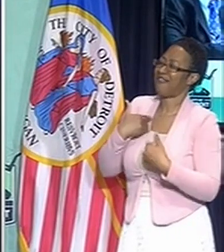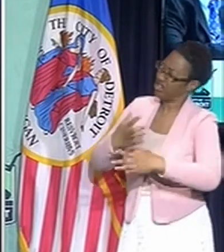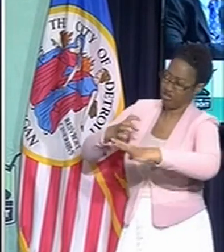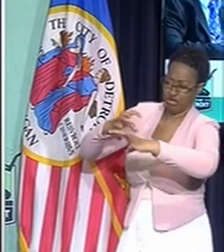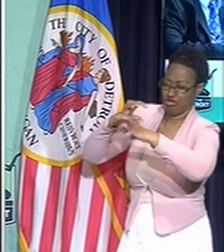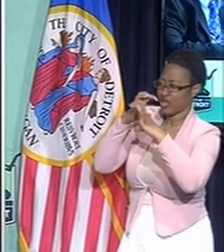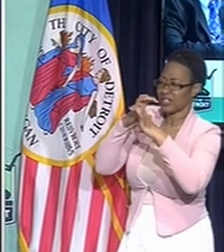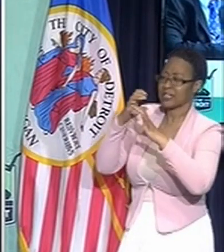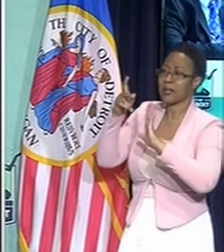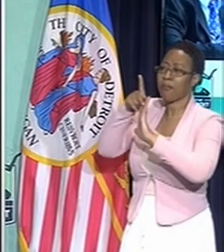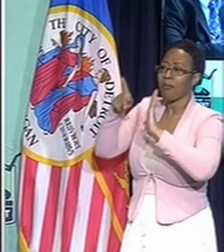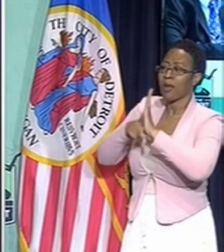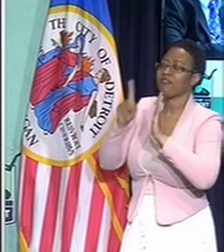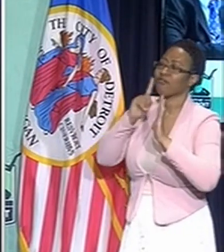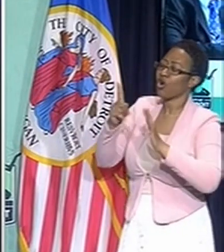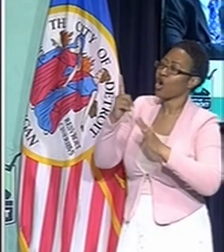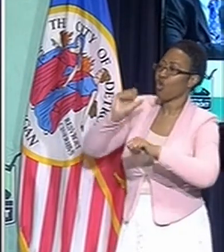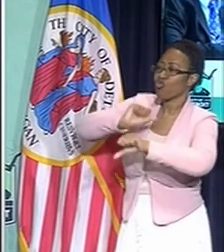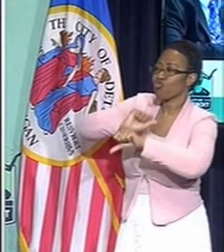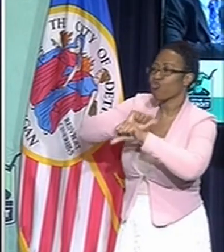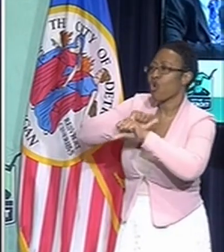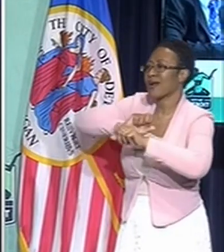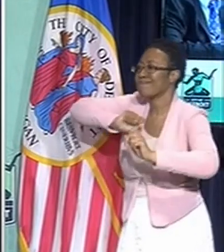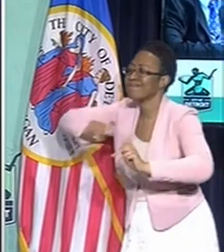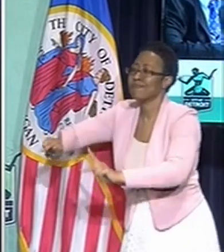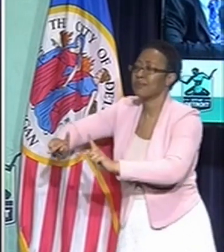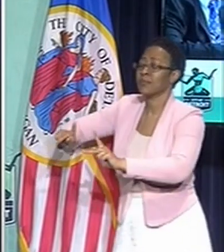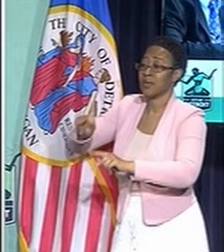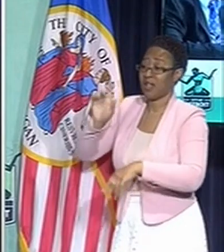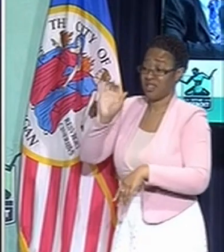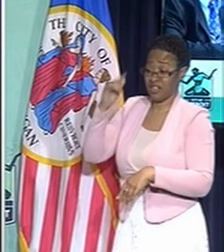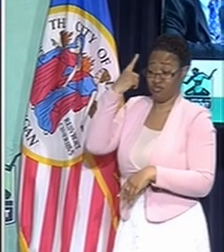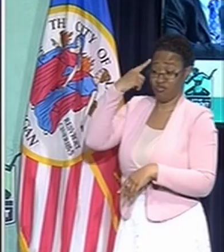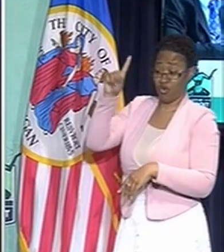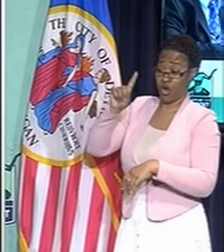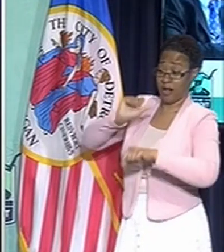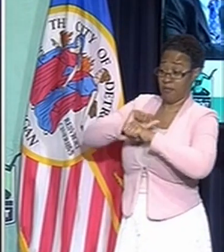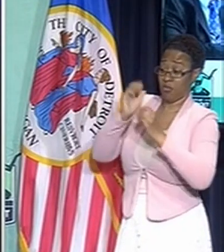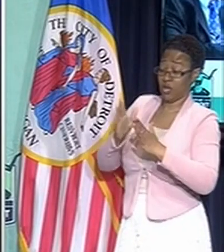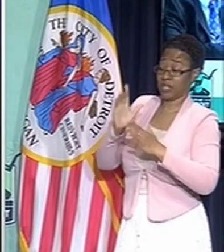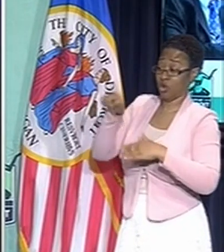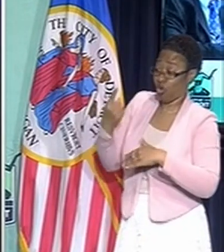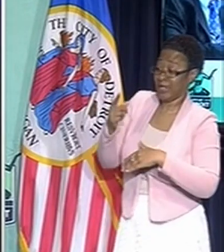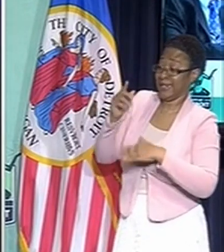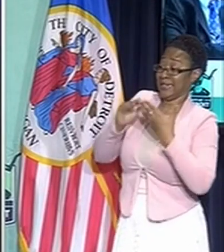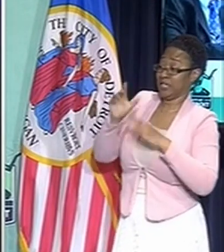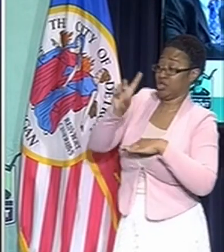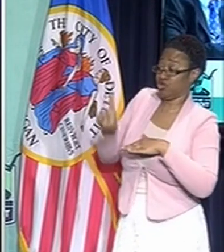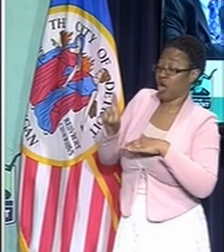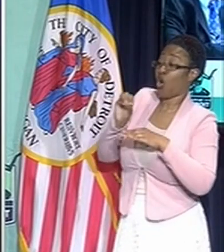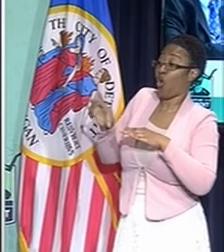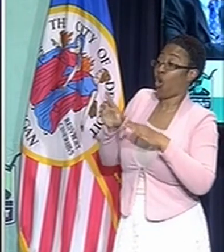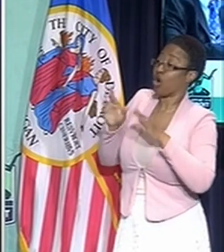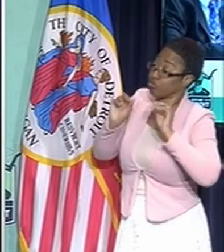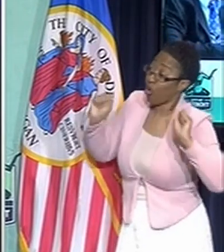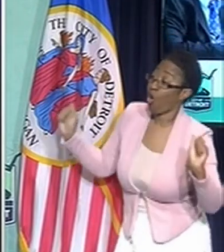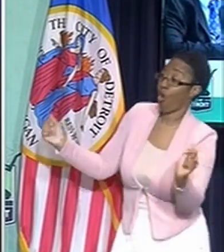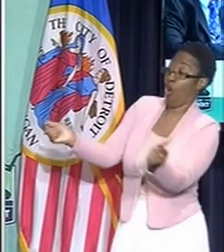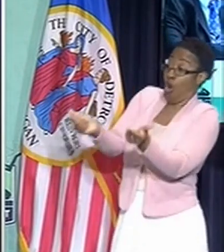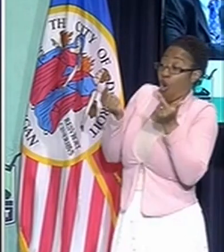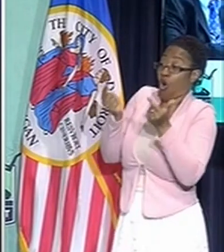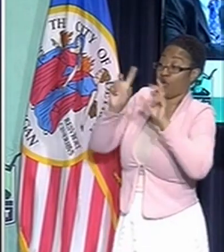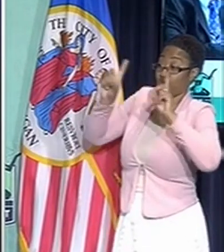strictest protocols for bringing people back to work. Is that for employees of the city of Detroit, or do you want that standard to apply to